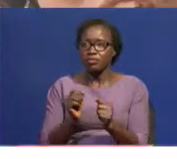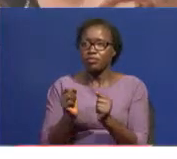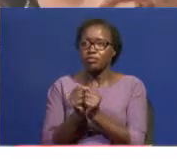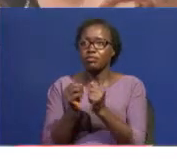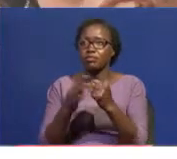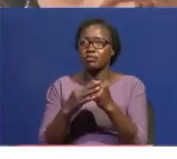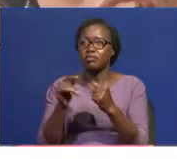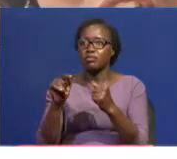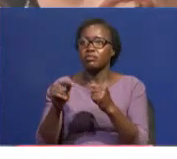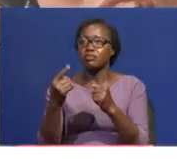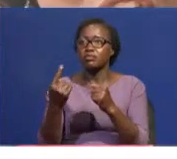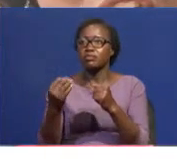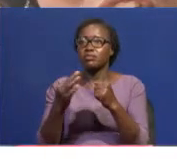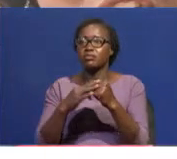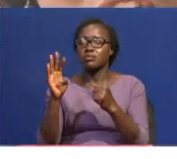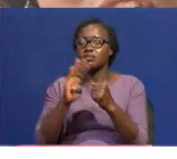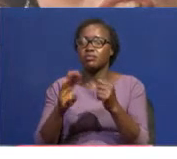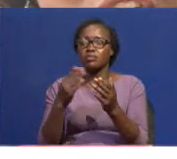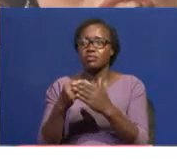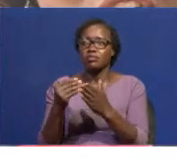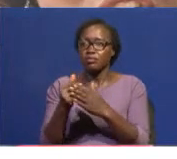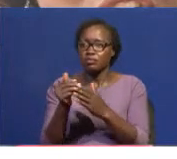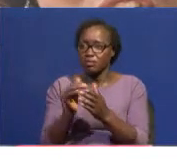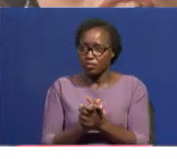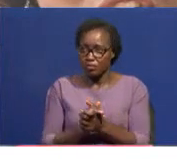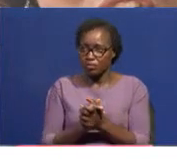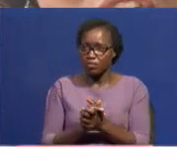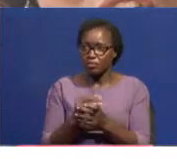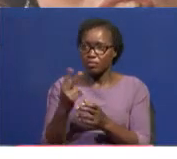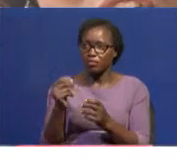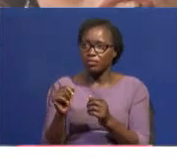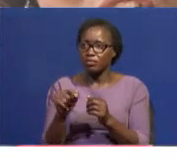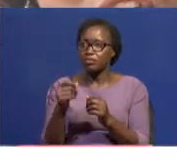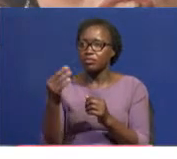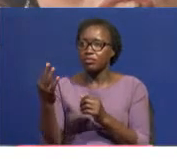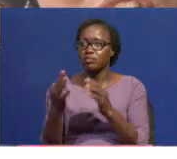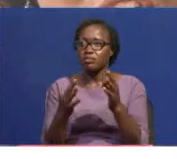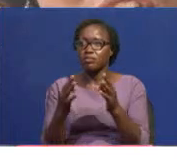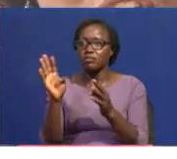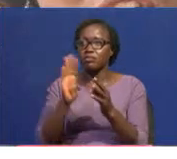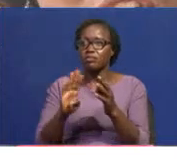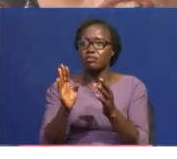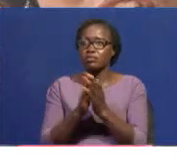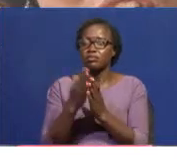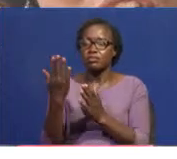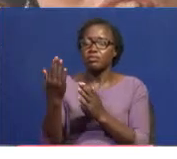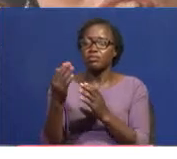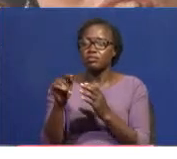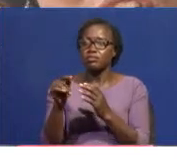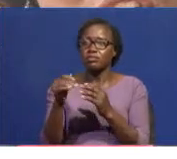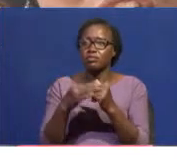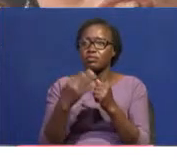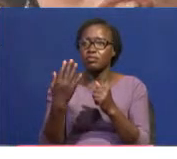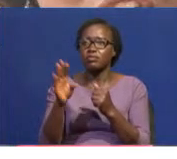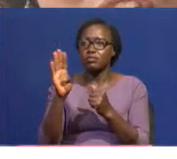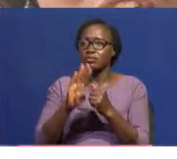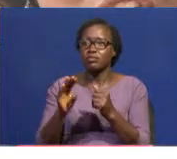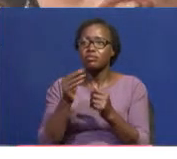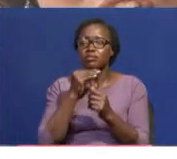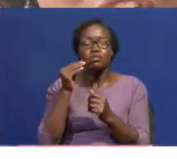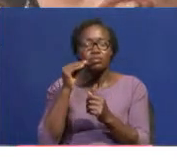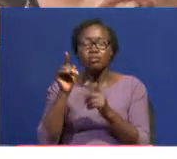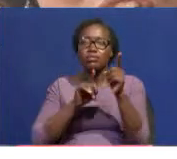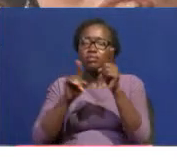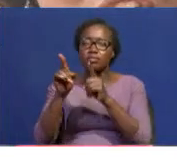18.18 billion shillings, comprising 12.33 billion shillings and 5.85 billion shillings for domestic